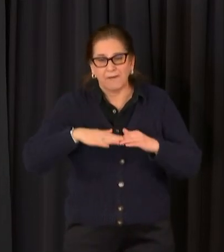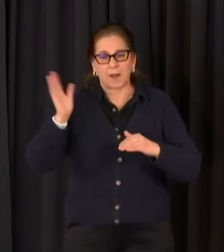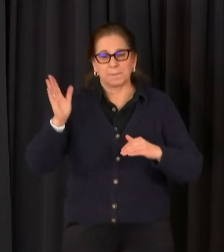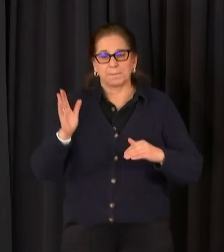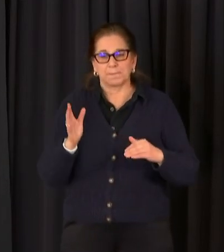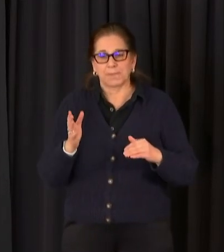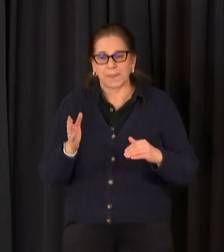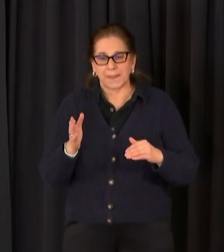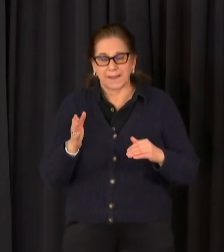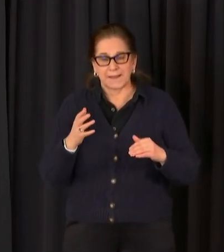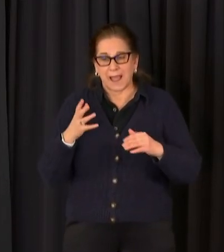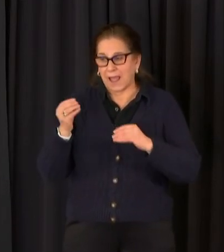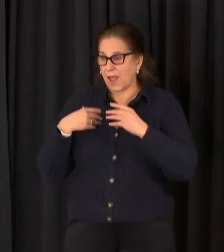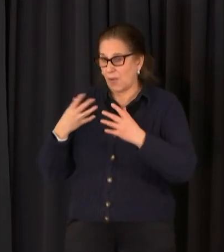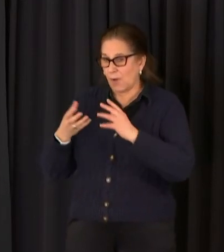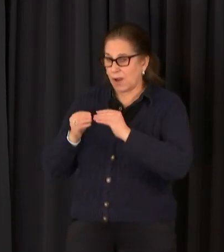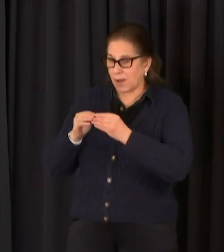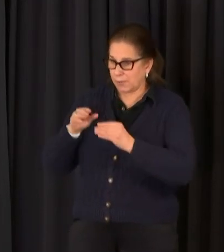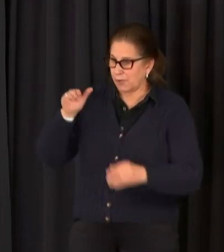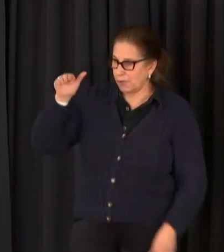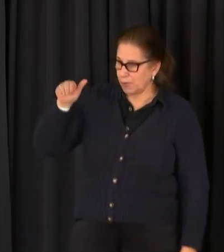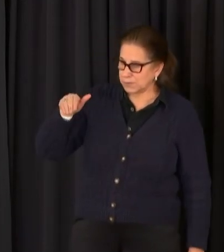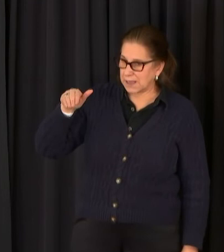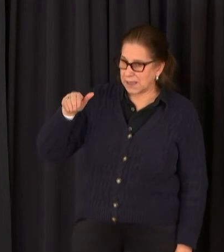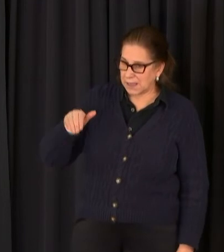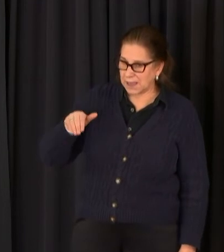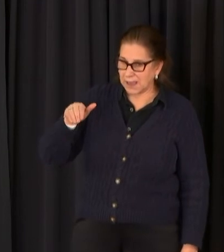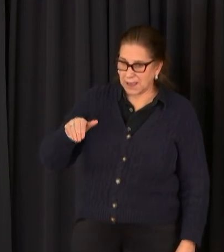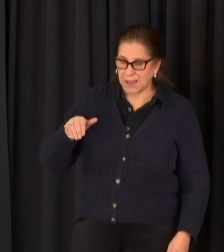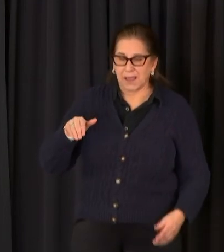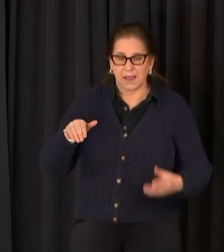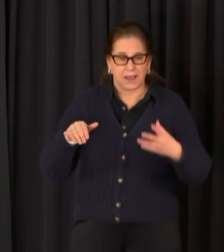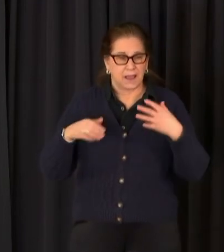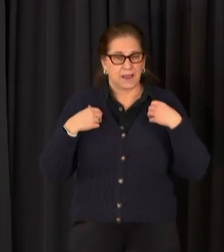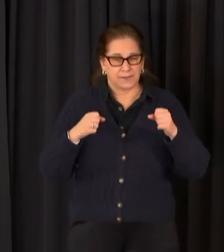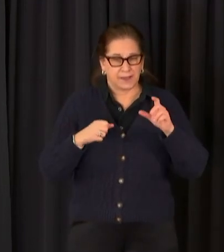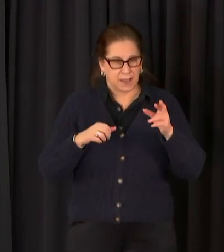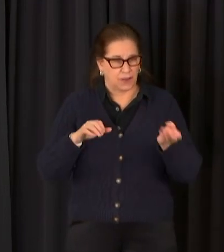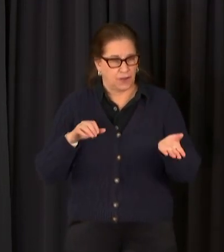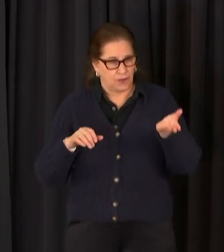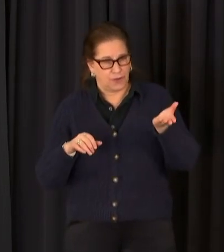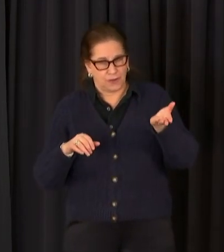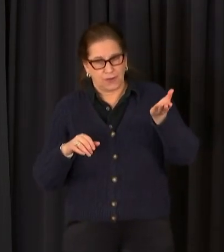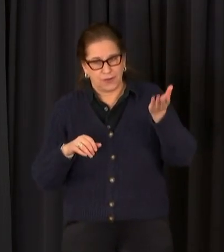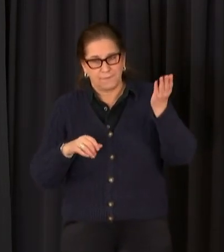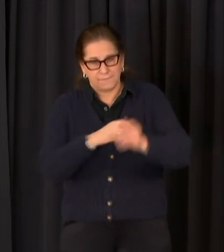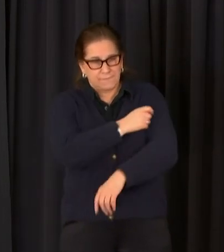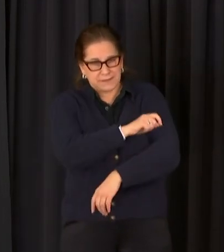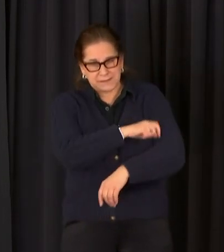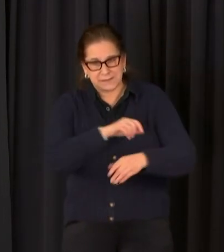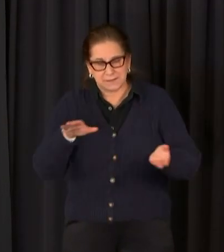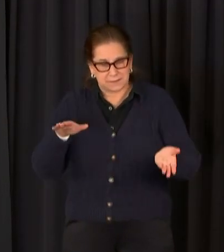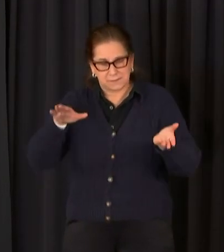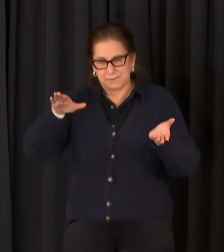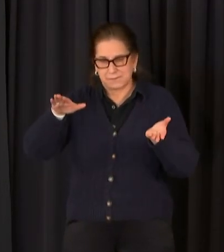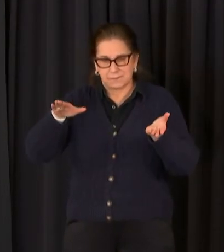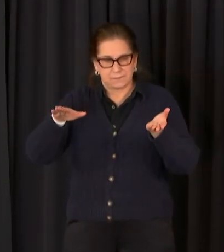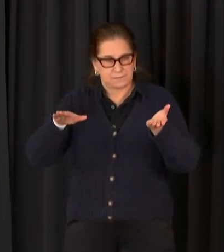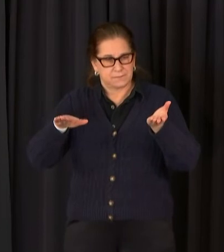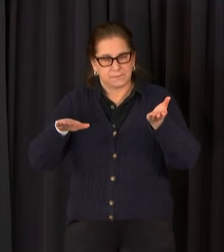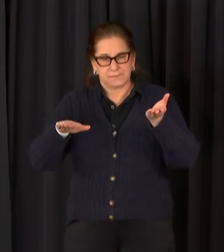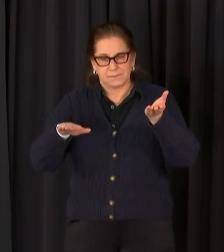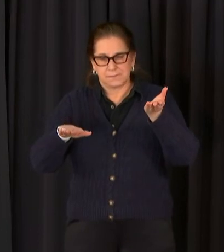a decreasing level of stress on our public health and healthcare systems over the next several weeks to be able to continue to move